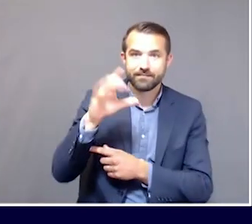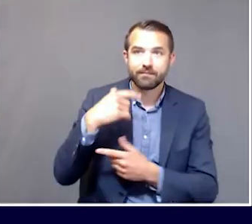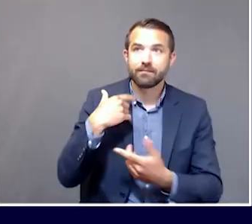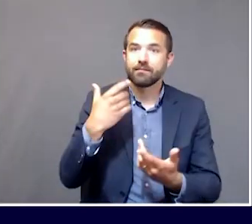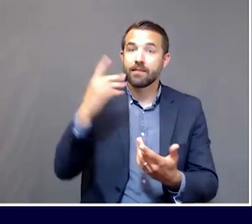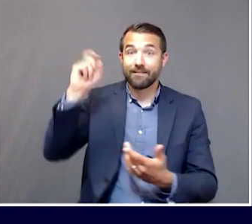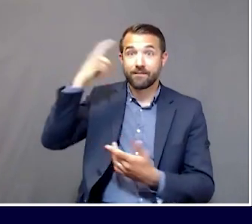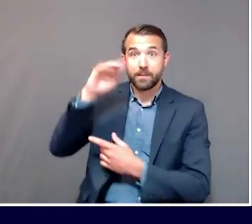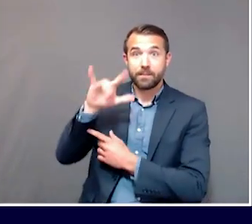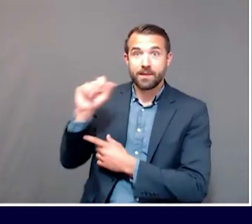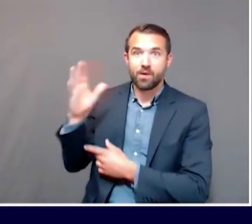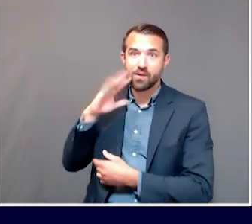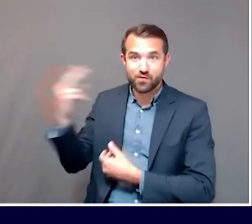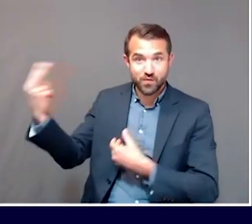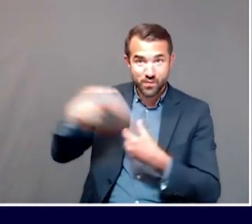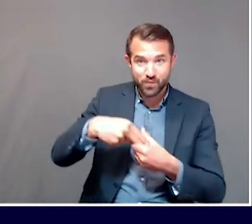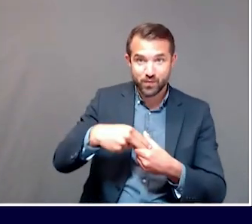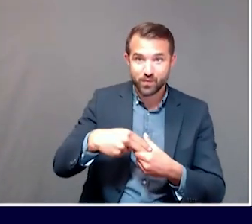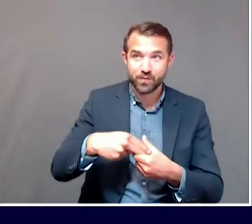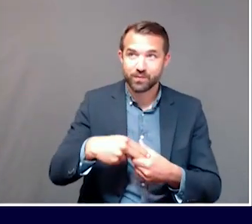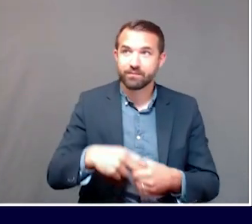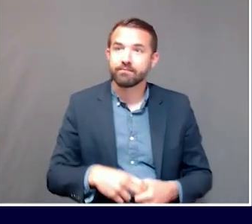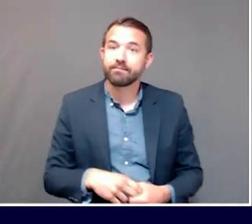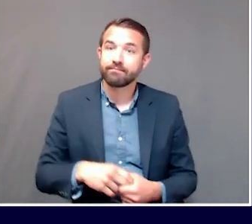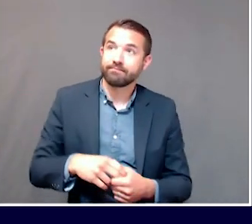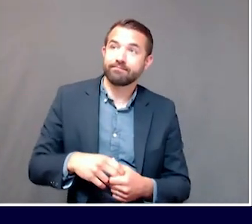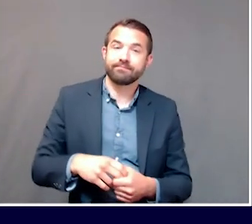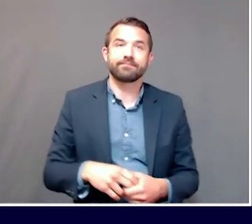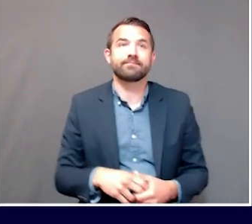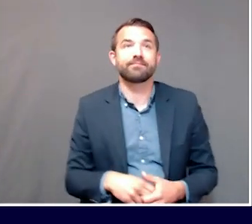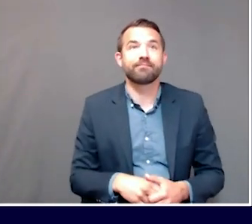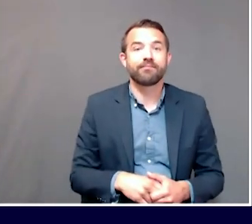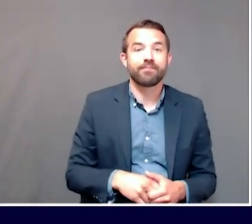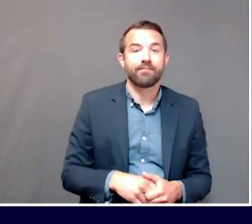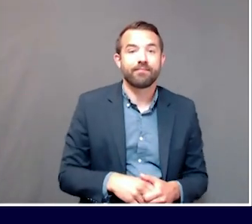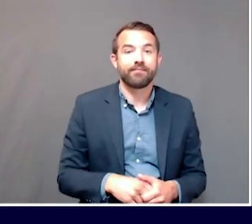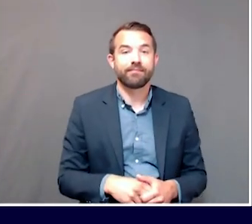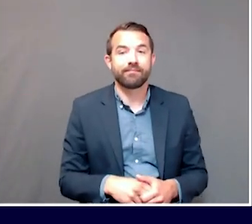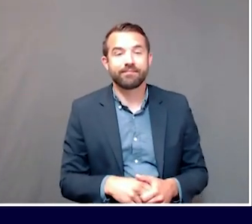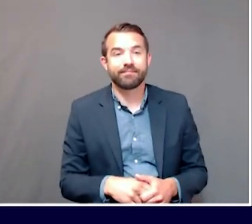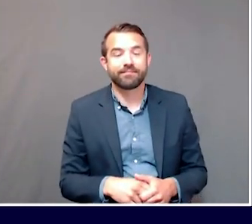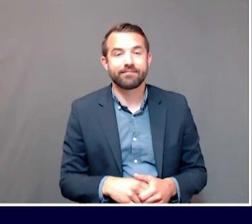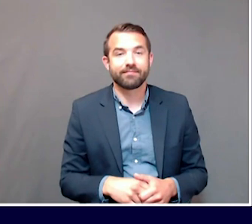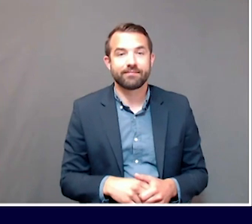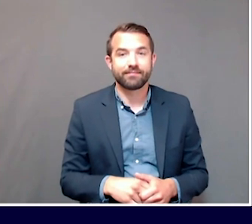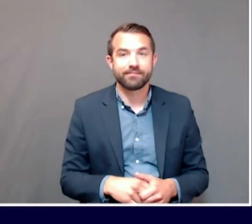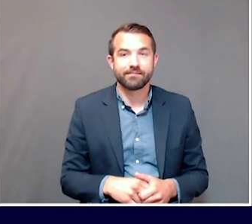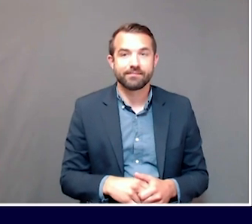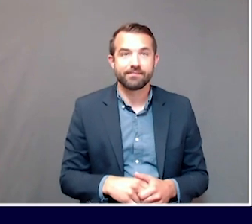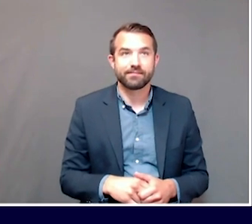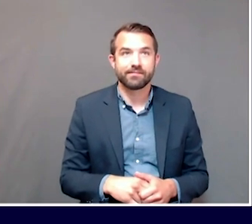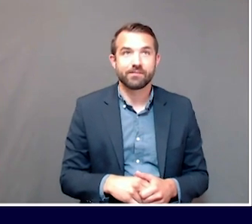Governor, the floor is yours. And Governor, you're on mute before you dive